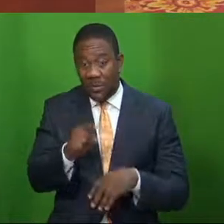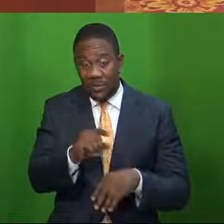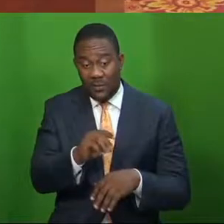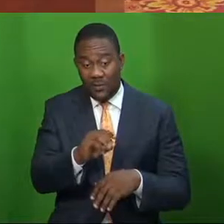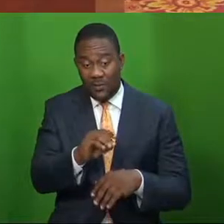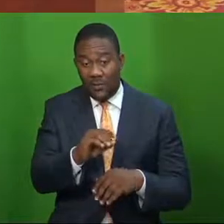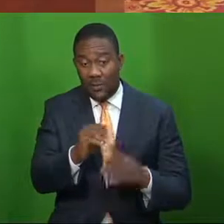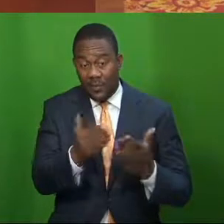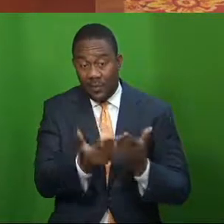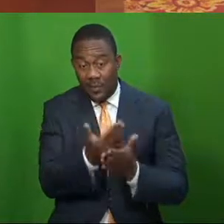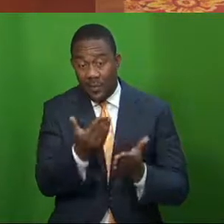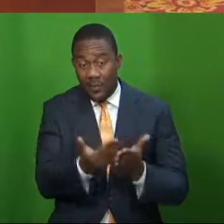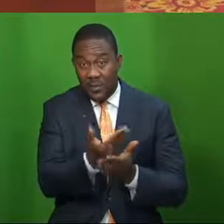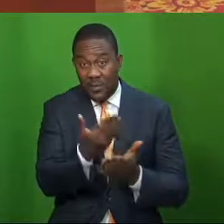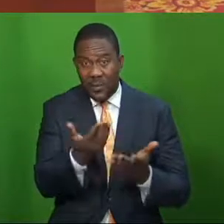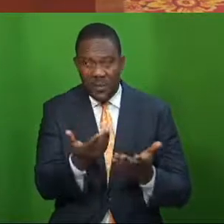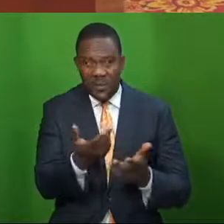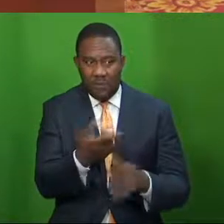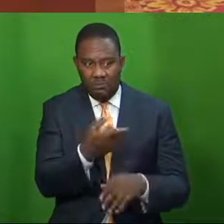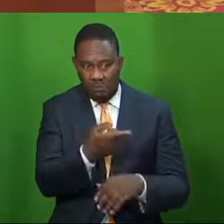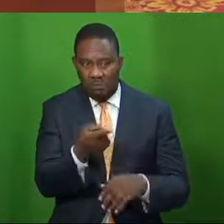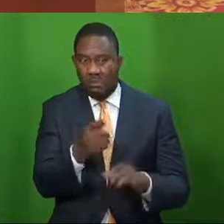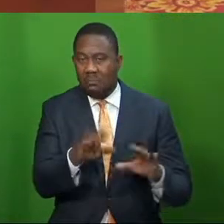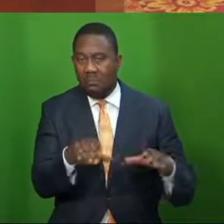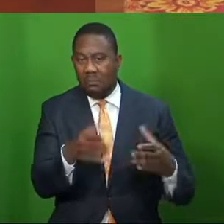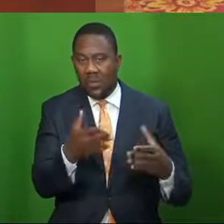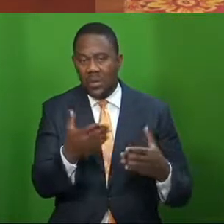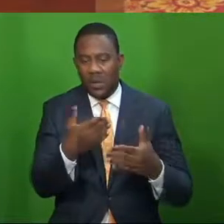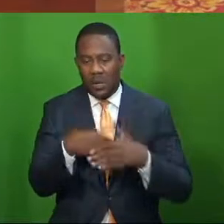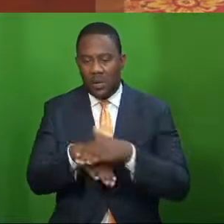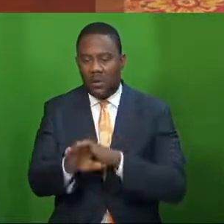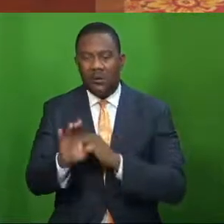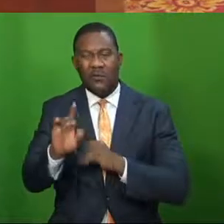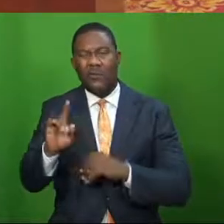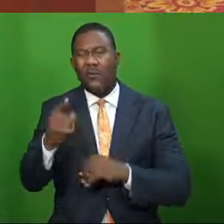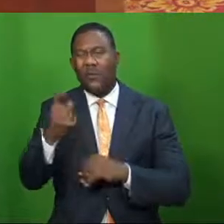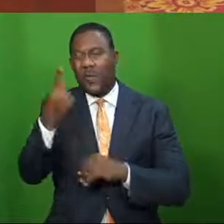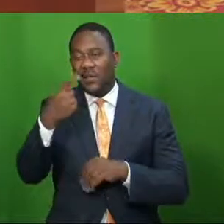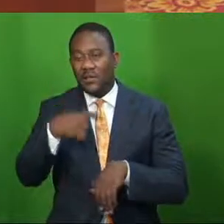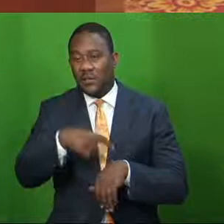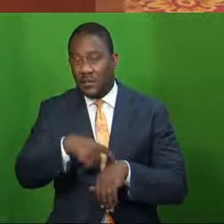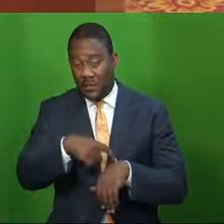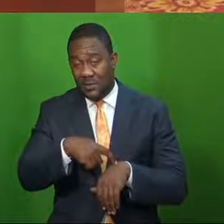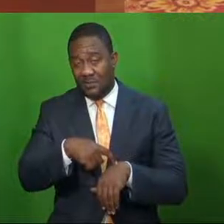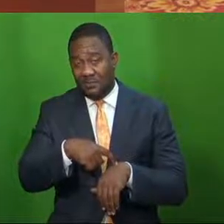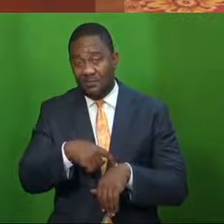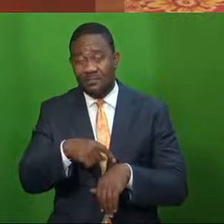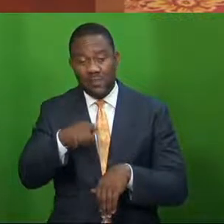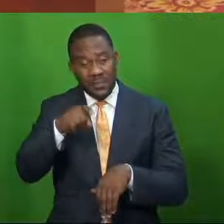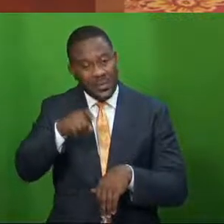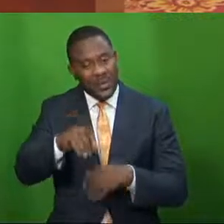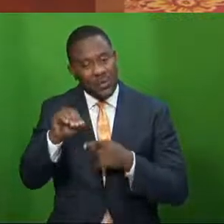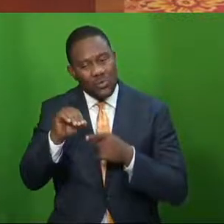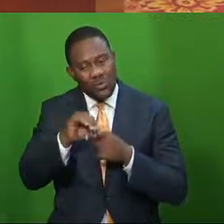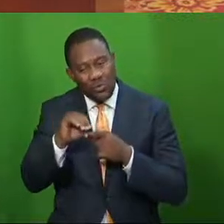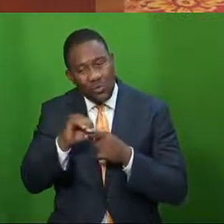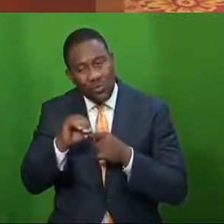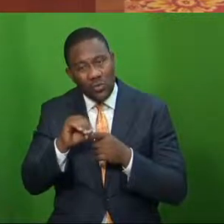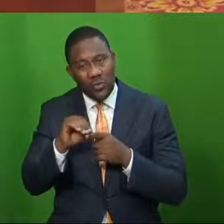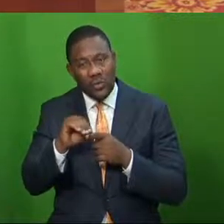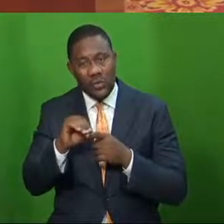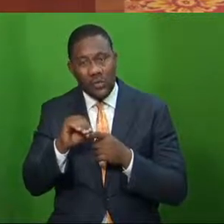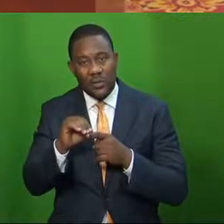they are entering the House the first time, and we need to orient them. If we